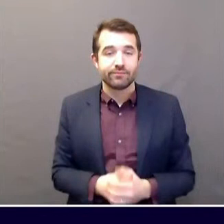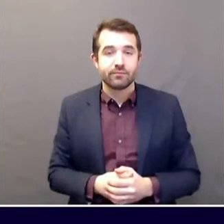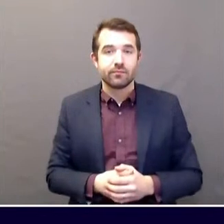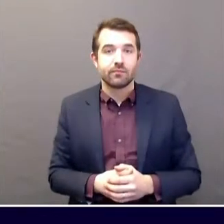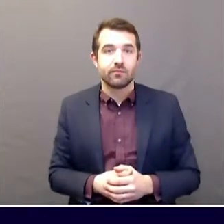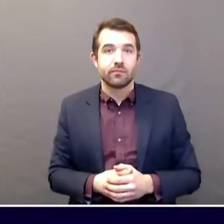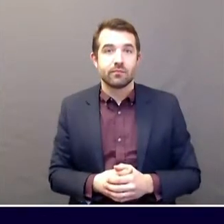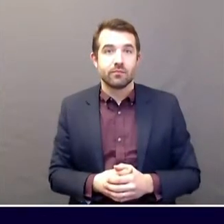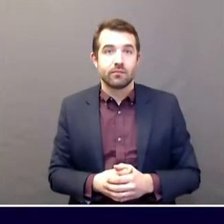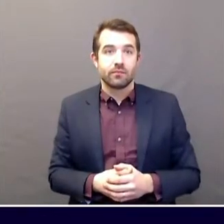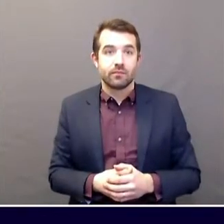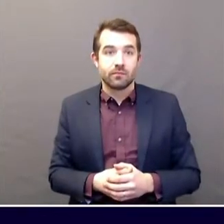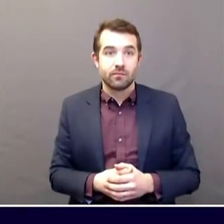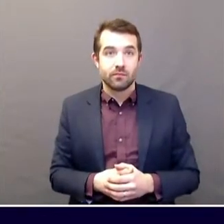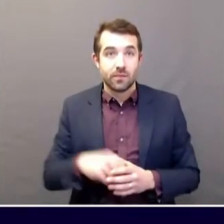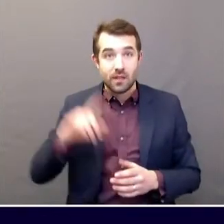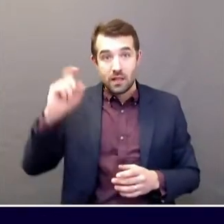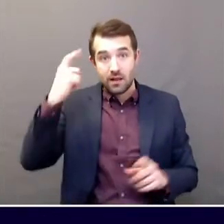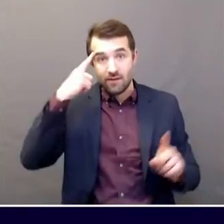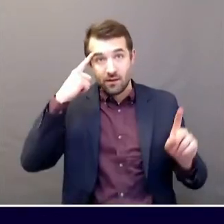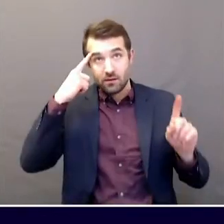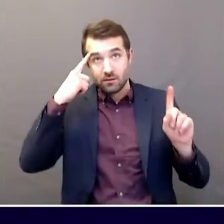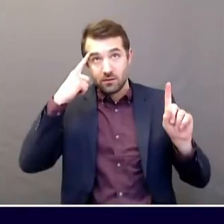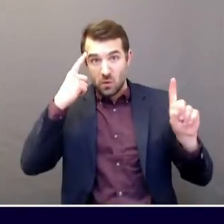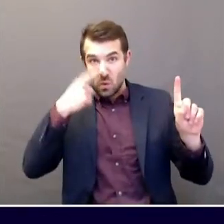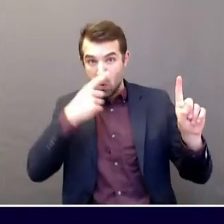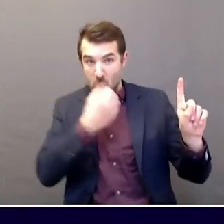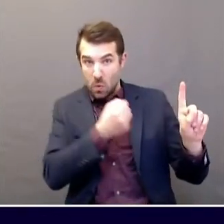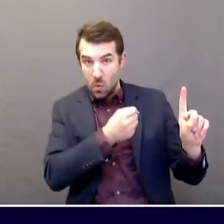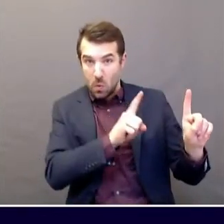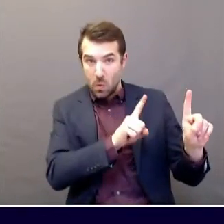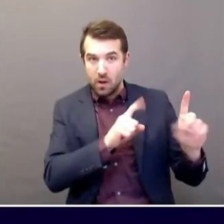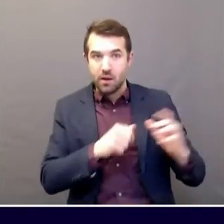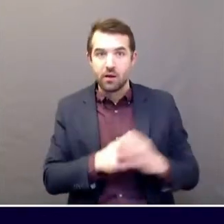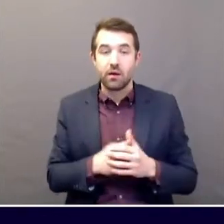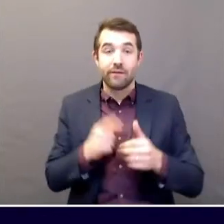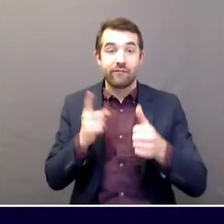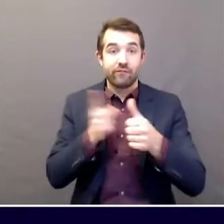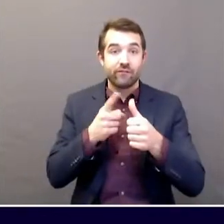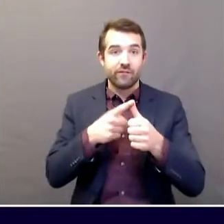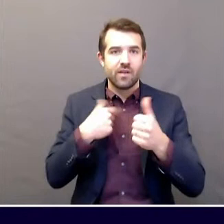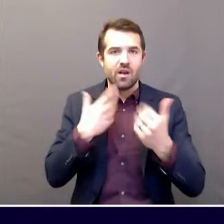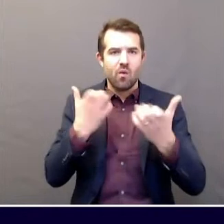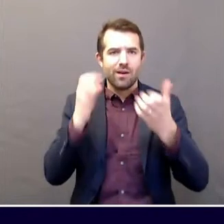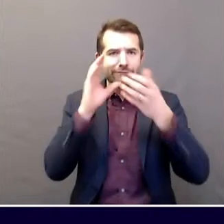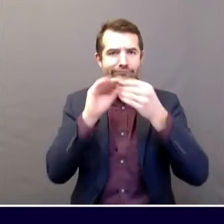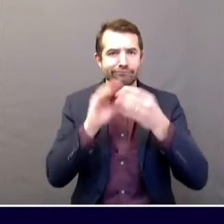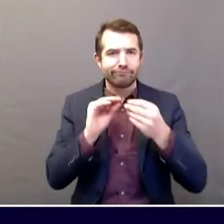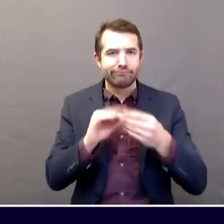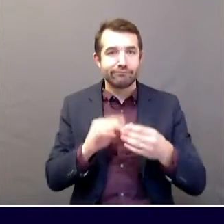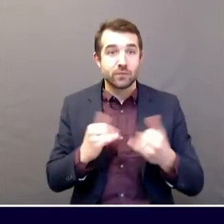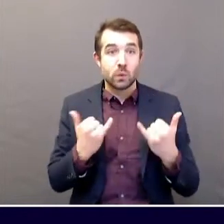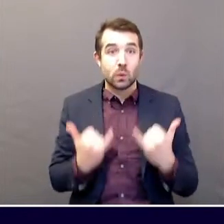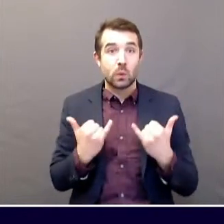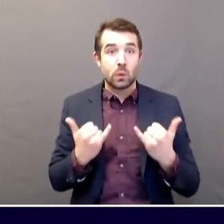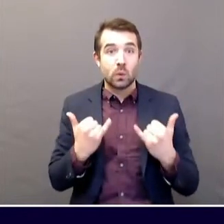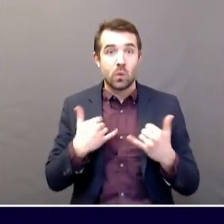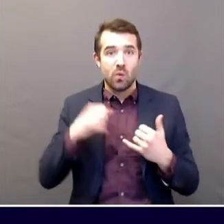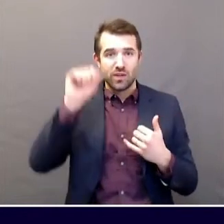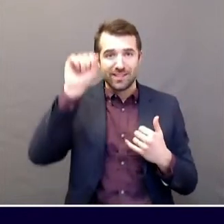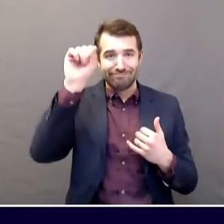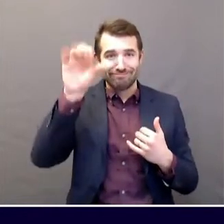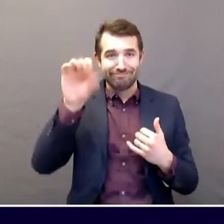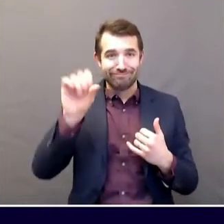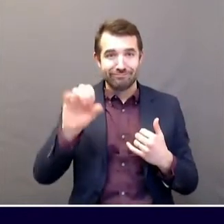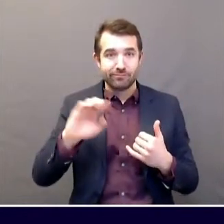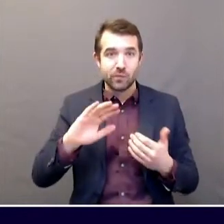Governor, before I turn things back over to you, I just wanted to let folks know, earlier in the briefing, I mentioned a brand new COVID-19